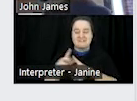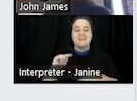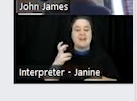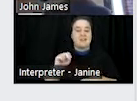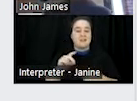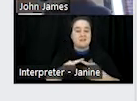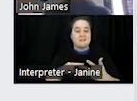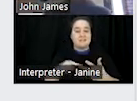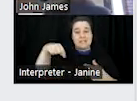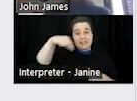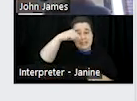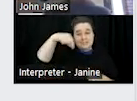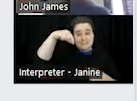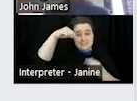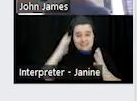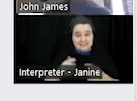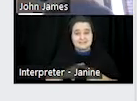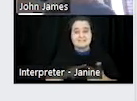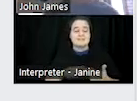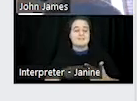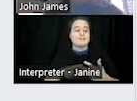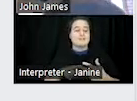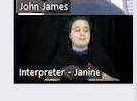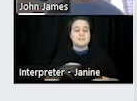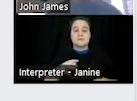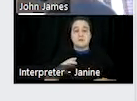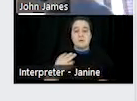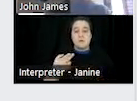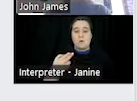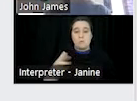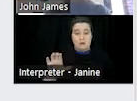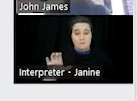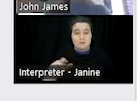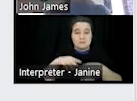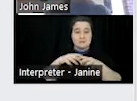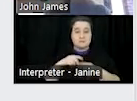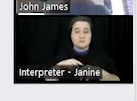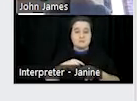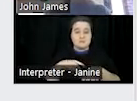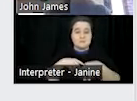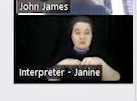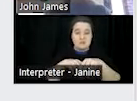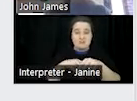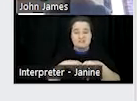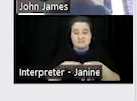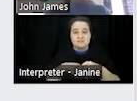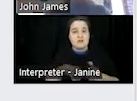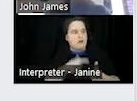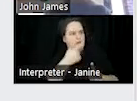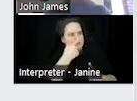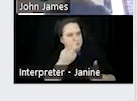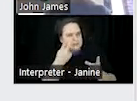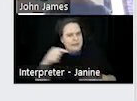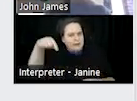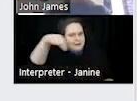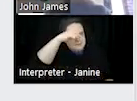float, and I walked in the homecoming parade. Interesting that you got to see a hypnotist on campus,